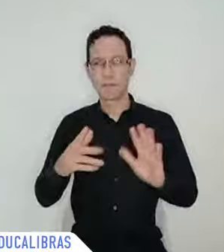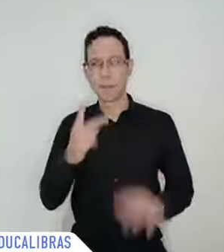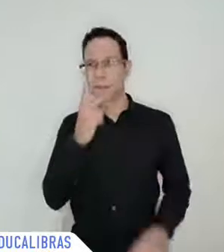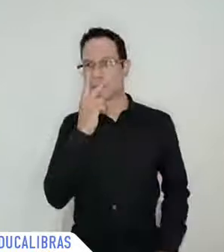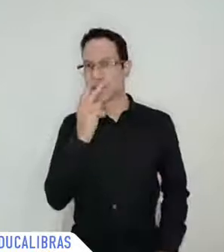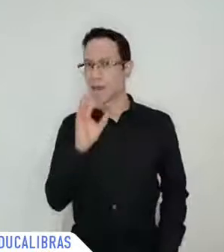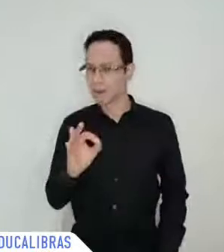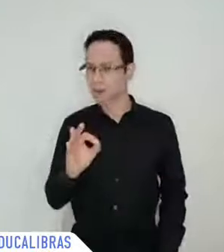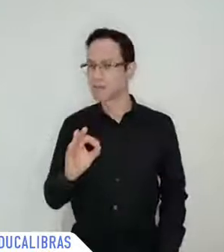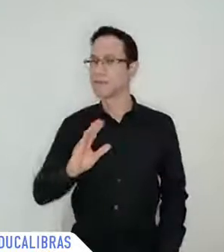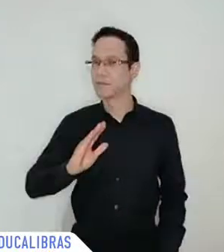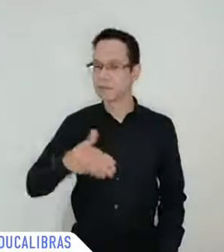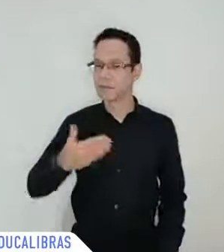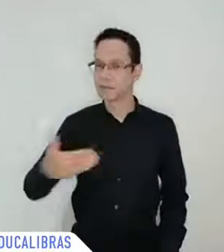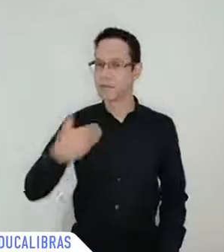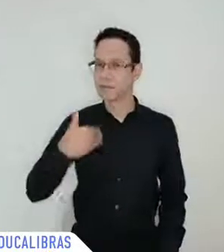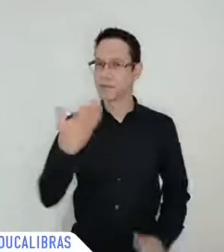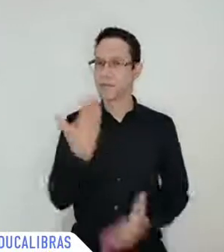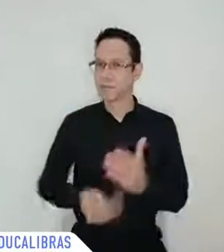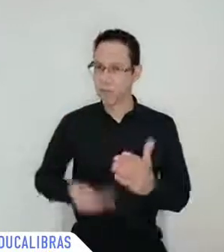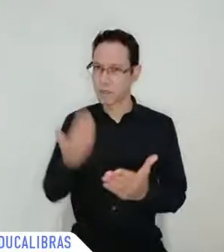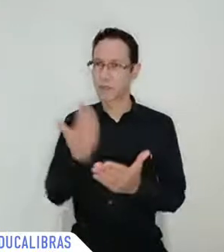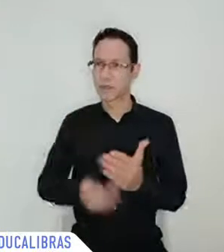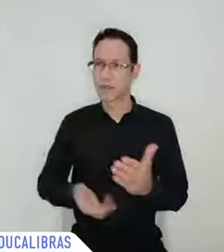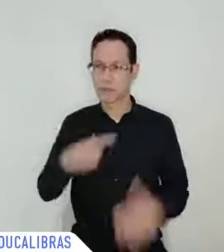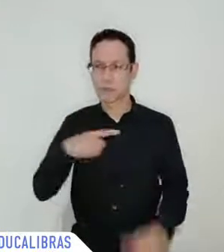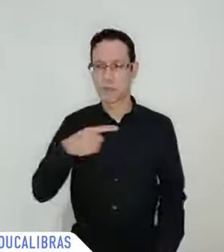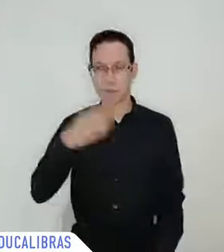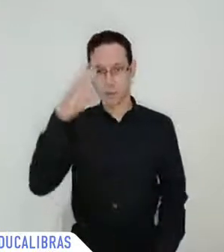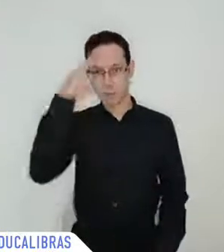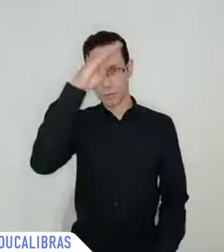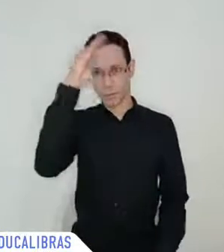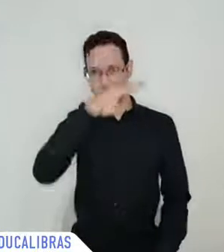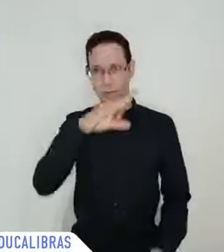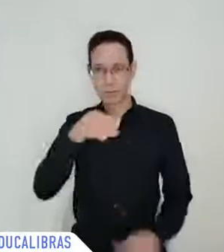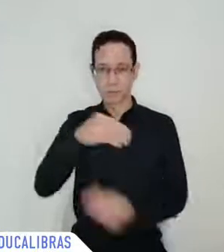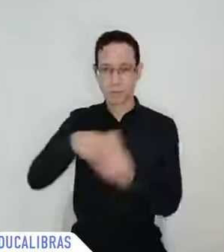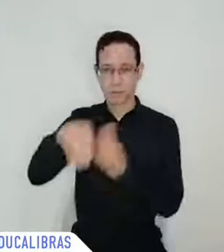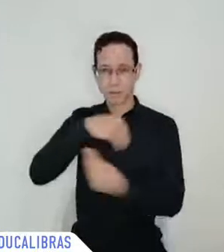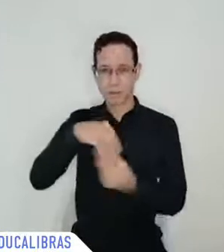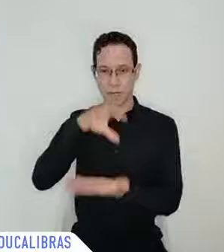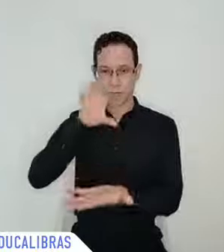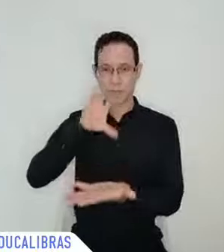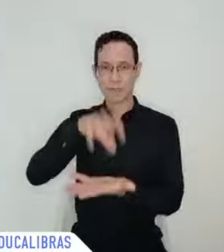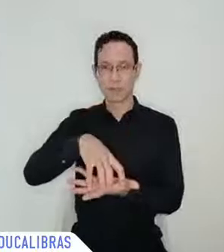some attempts to advance, but things are changing.